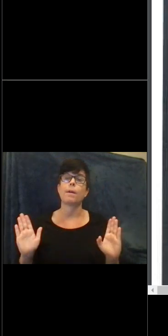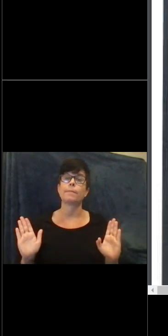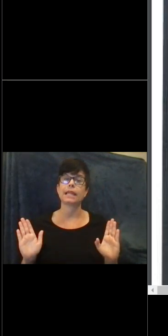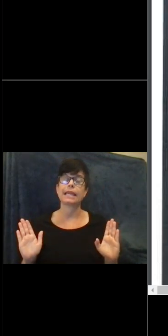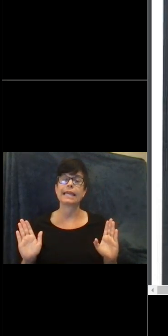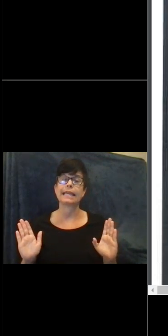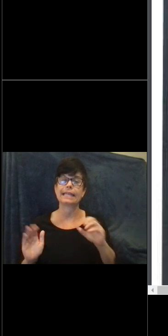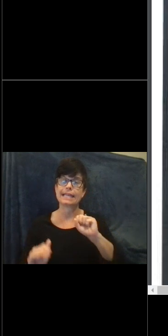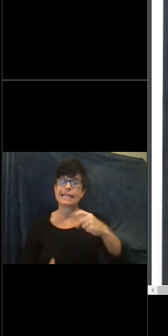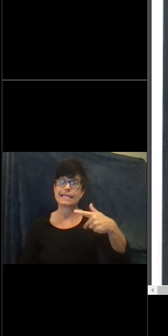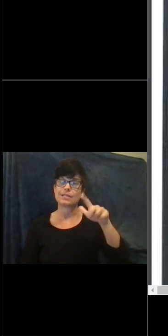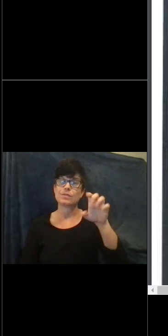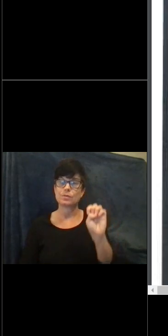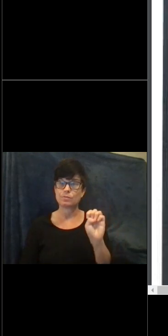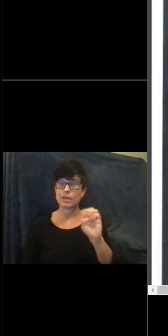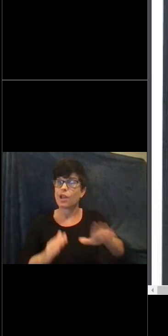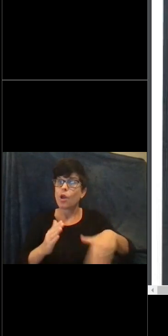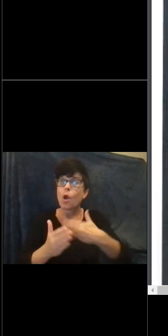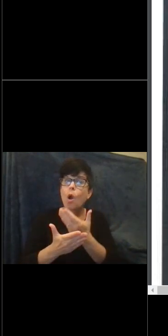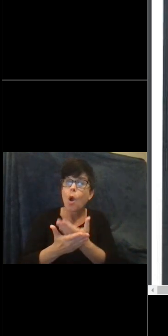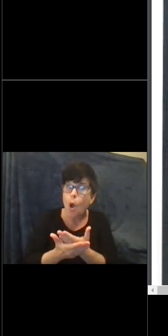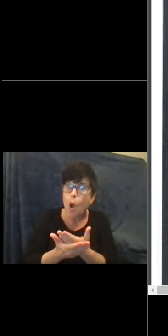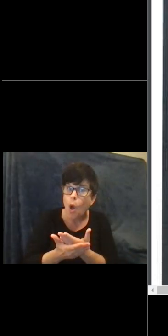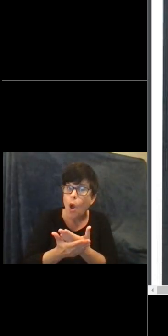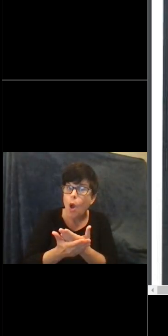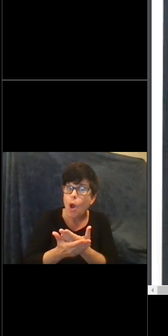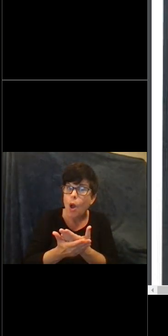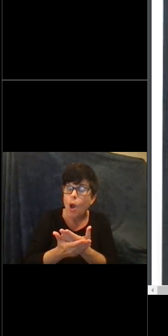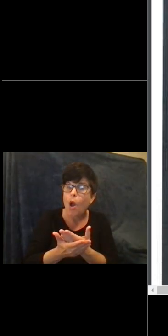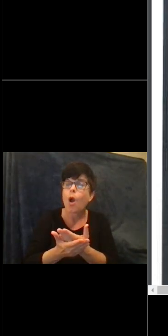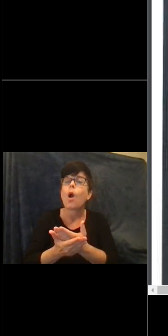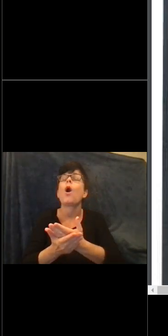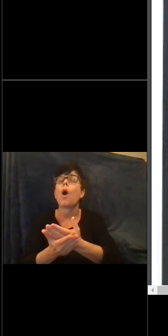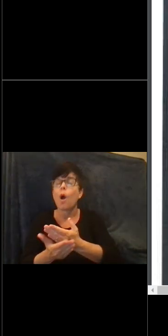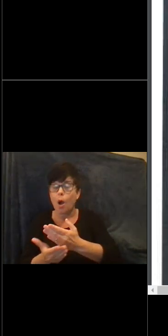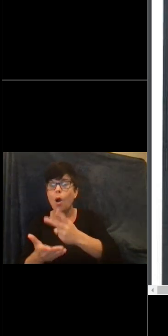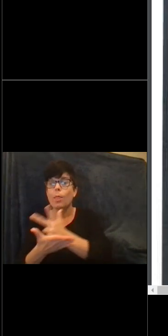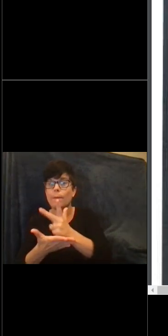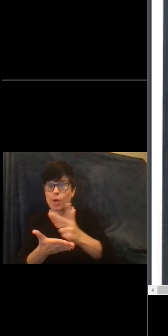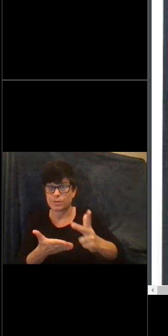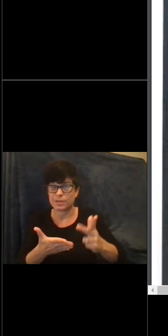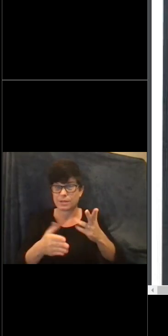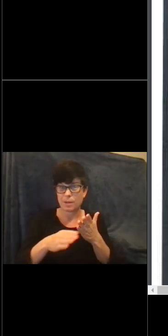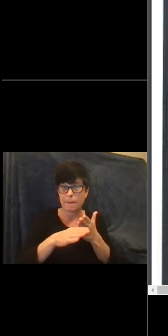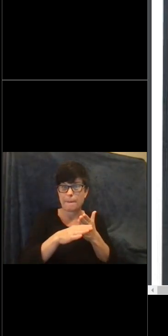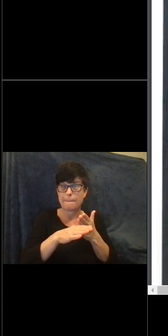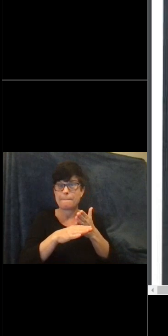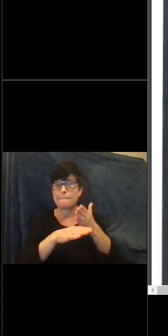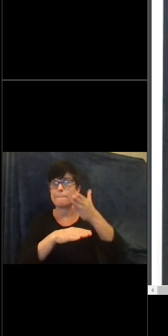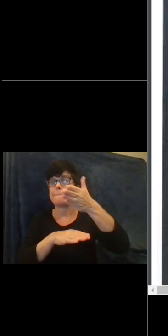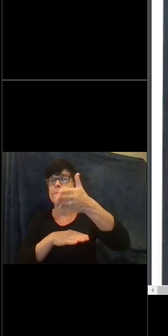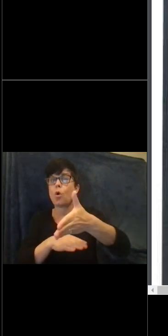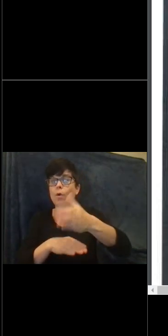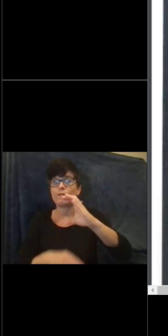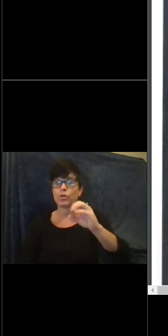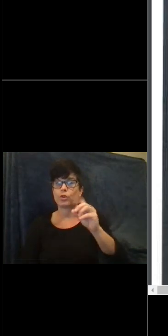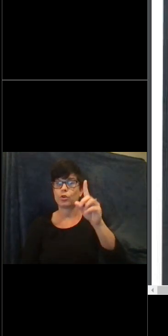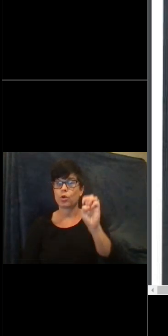all the parking spaces not needed for code for residential. Yeah, parking spaces beyond code requirements. Correct.